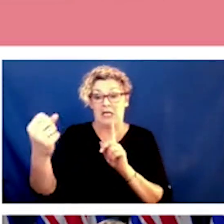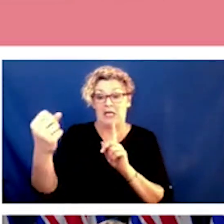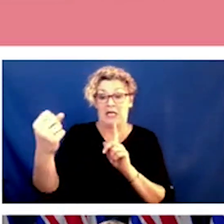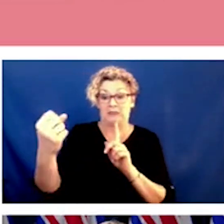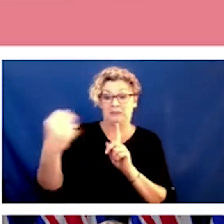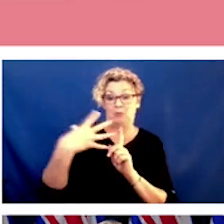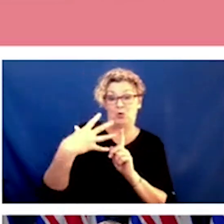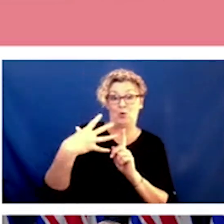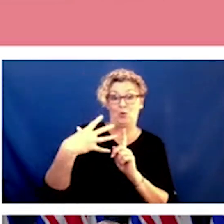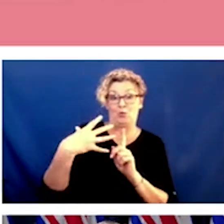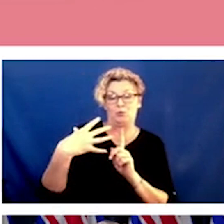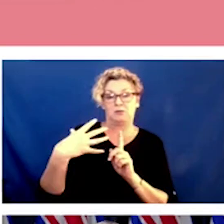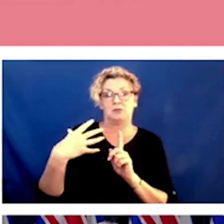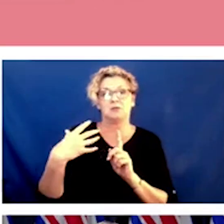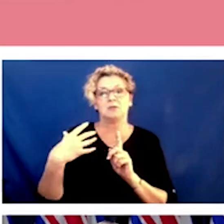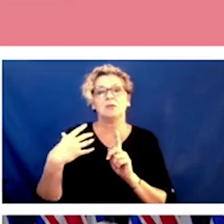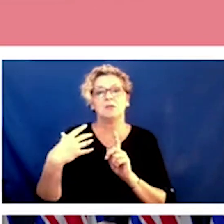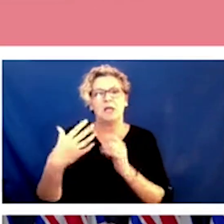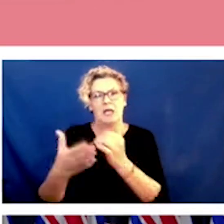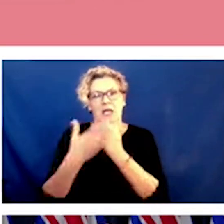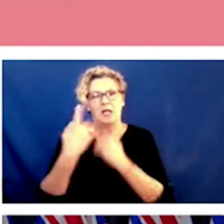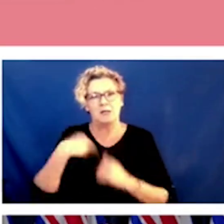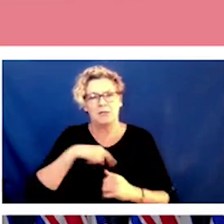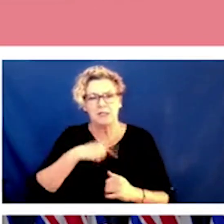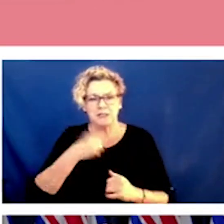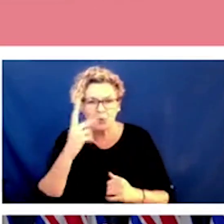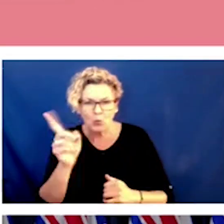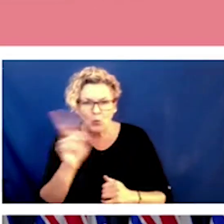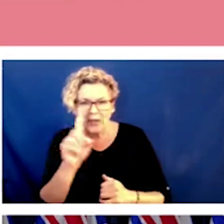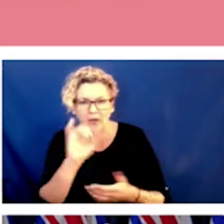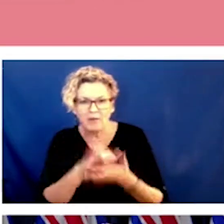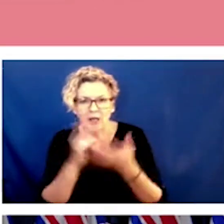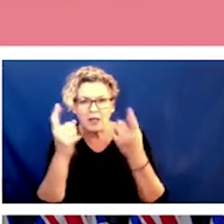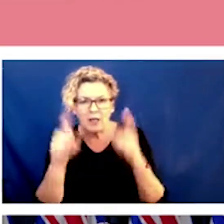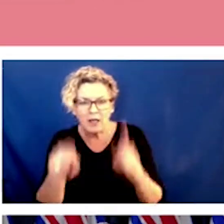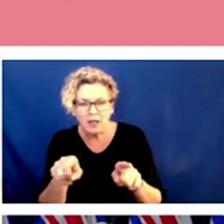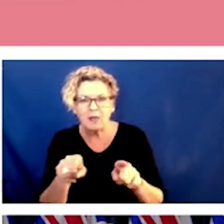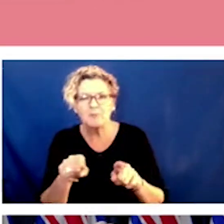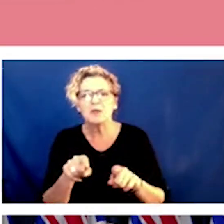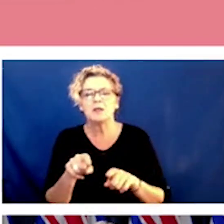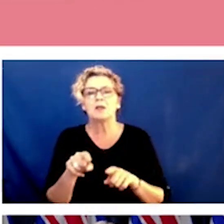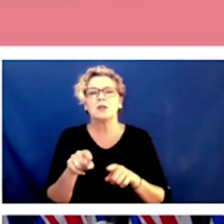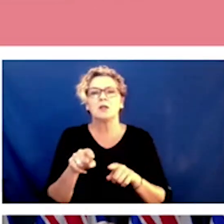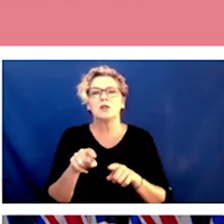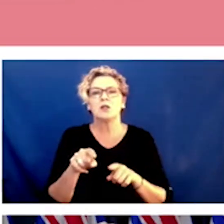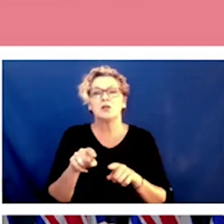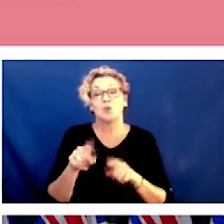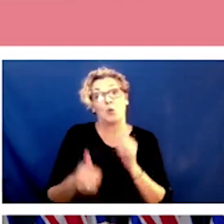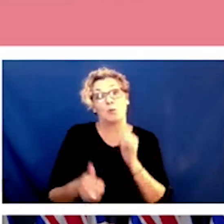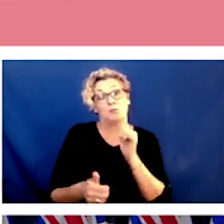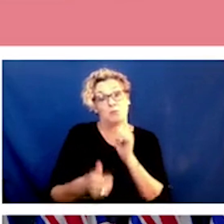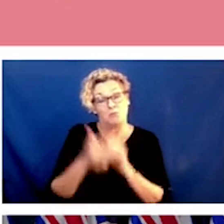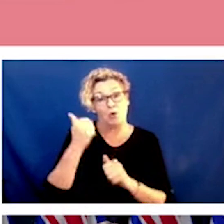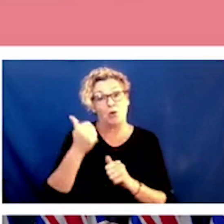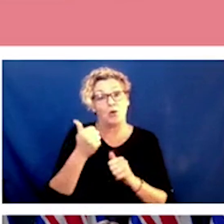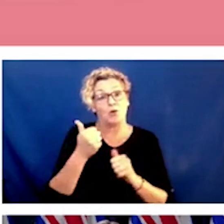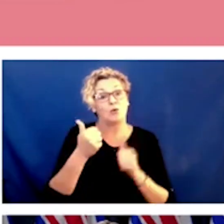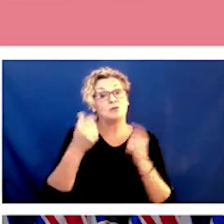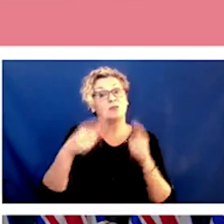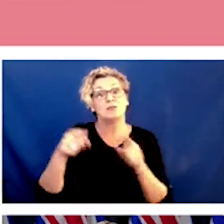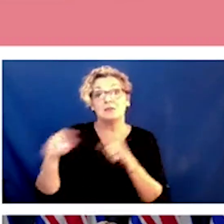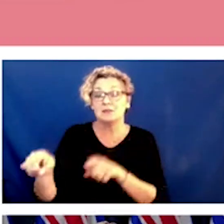we've had an increase in numbers of people who've tested positive since July. And the next slide